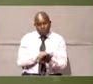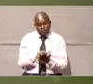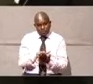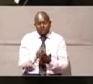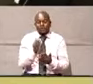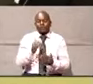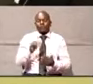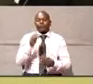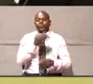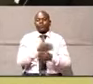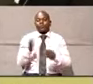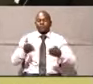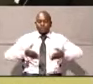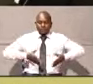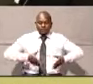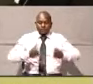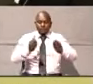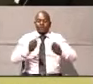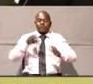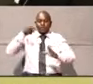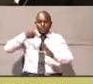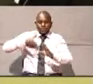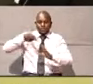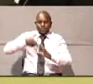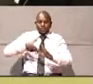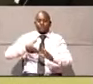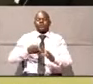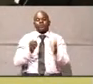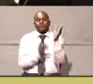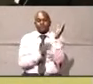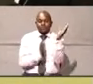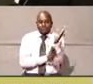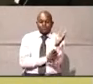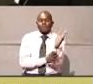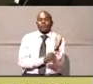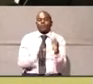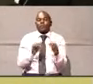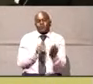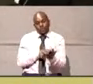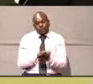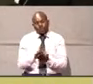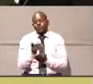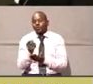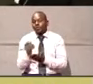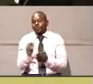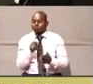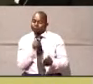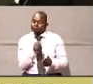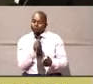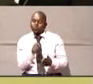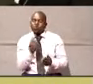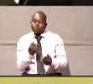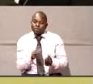improved infrastructure such as roads and railway, electricity and cost of money, saying this will not